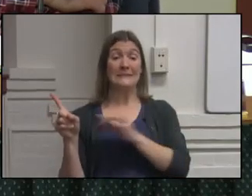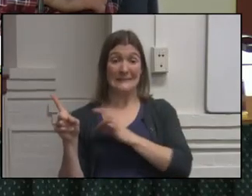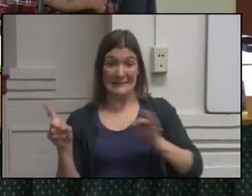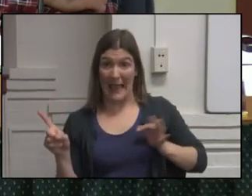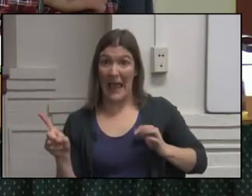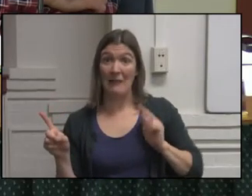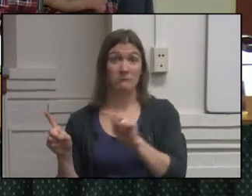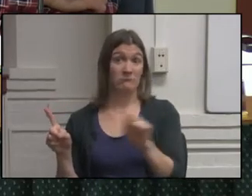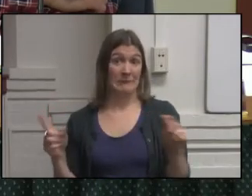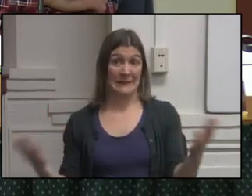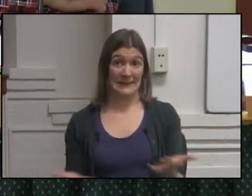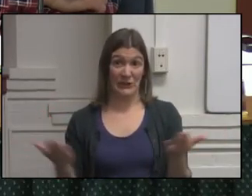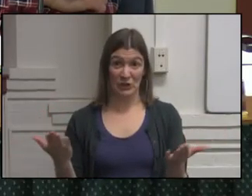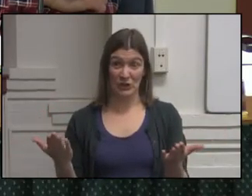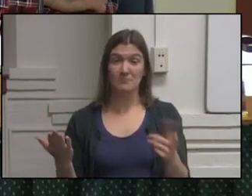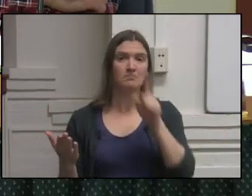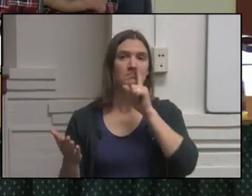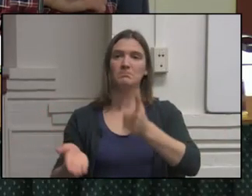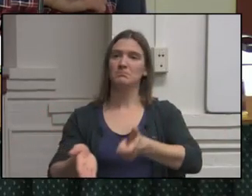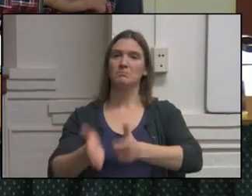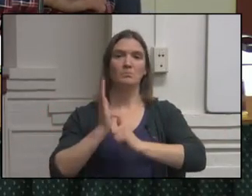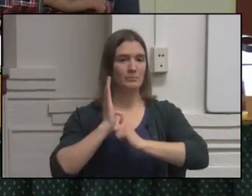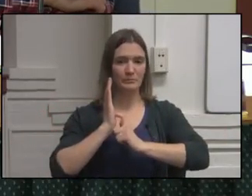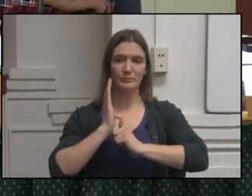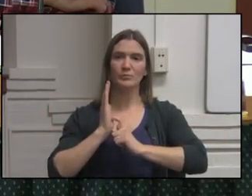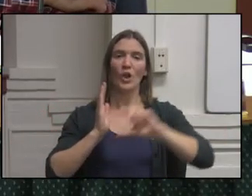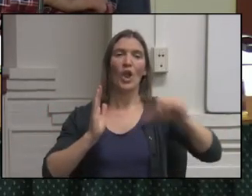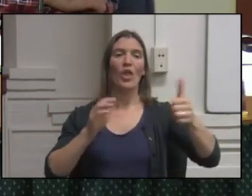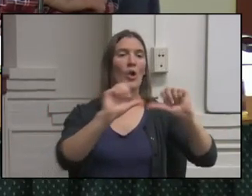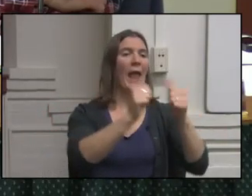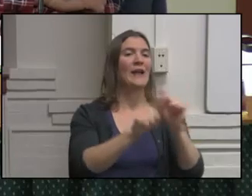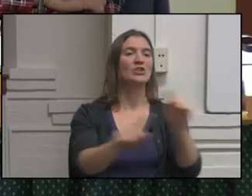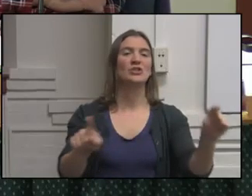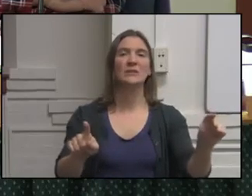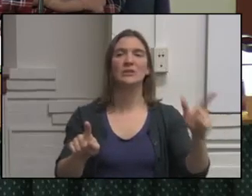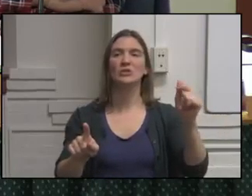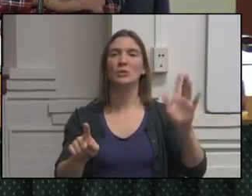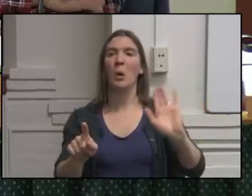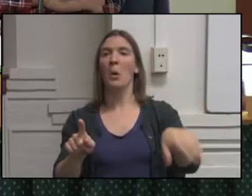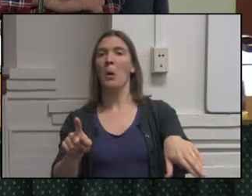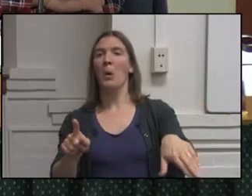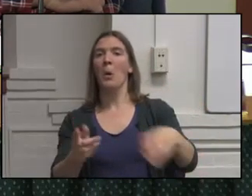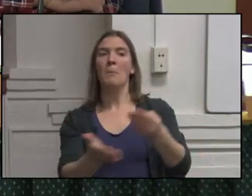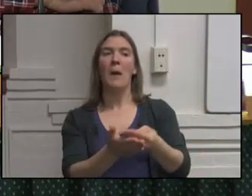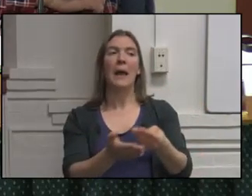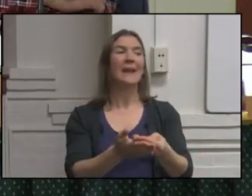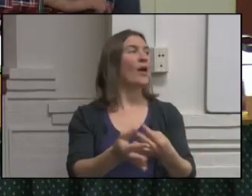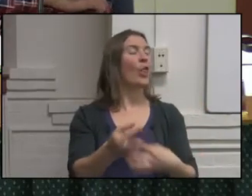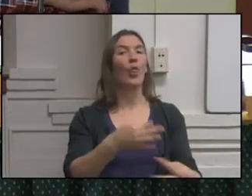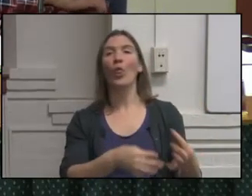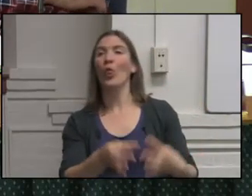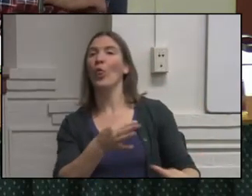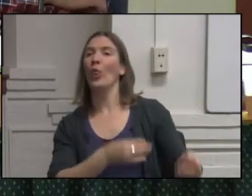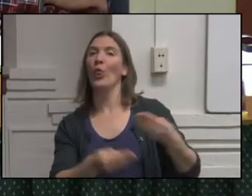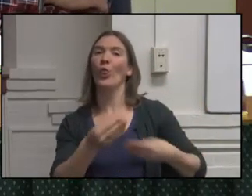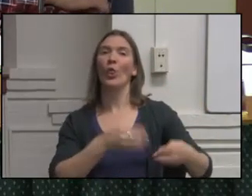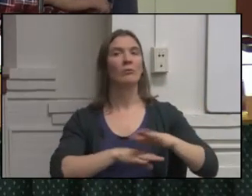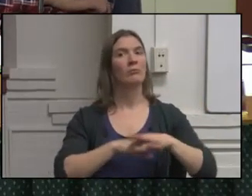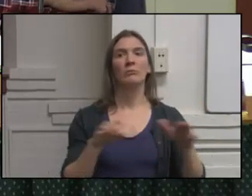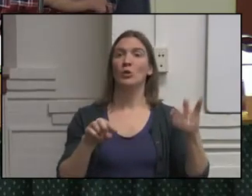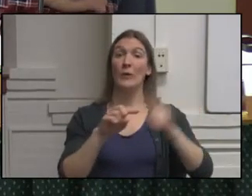employee shall require employees or agents to forego monetary awards as a result of